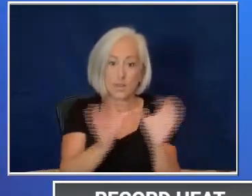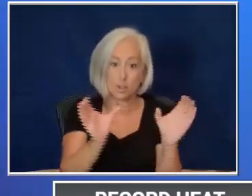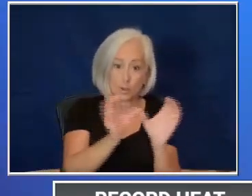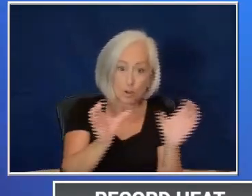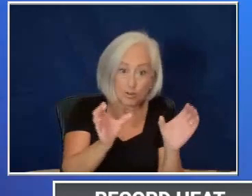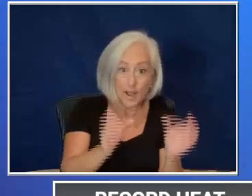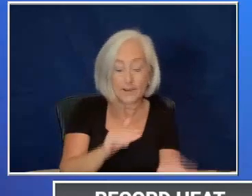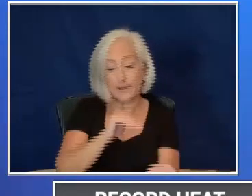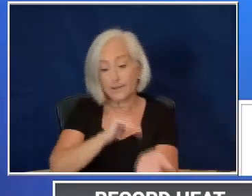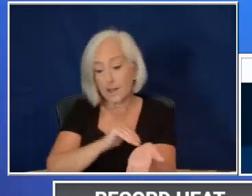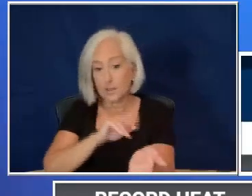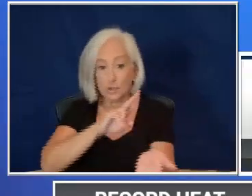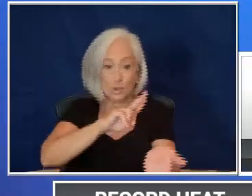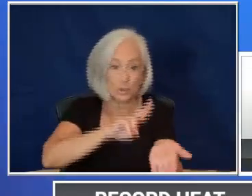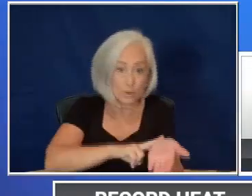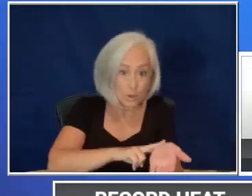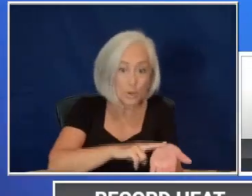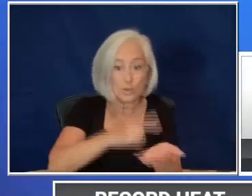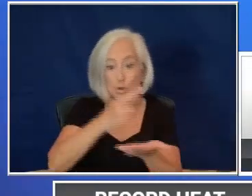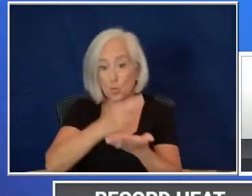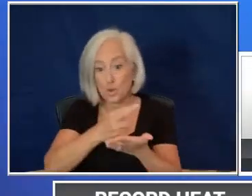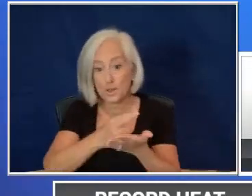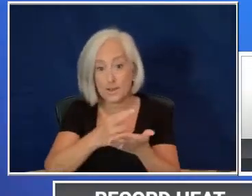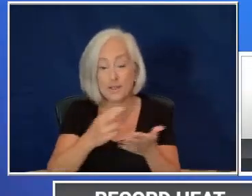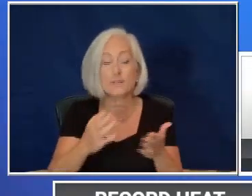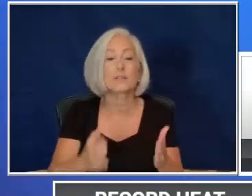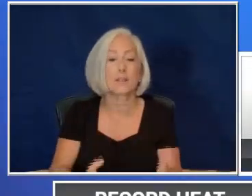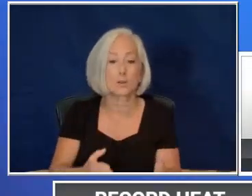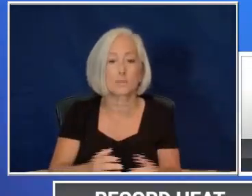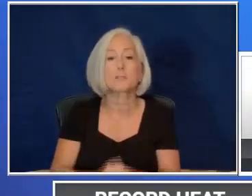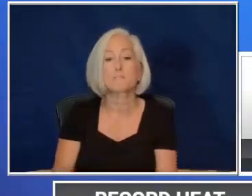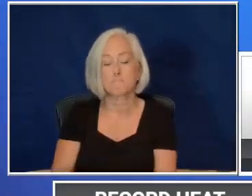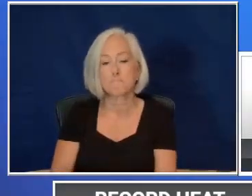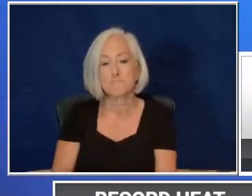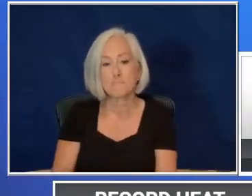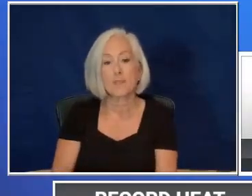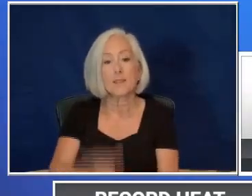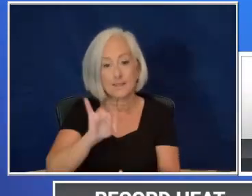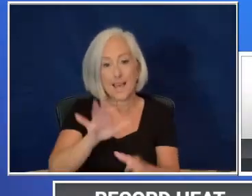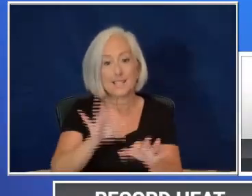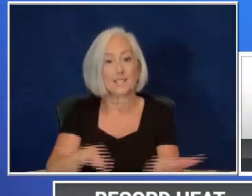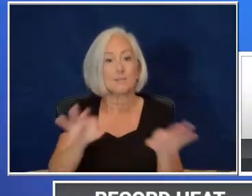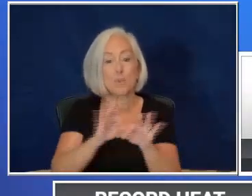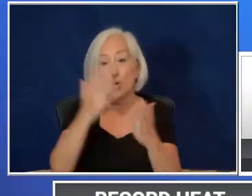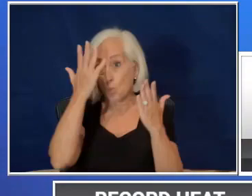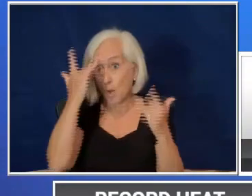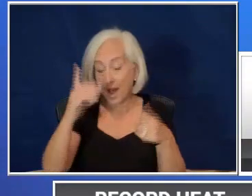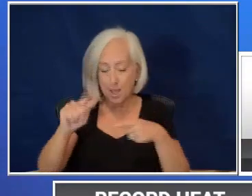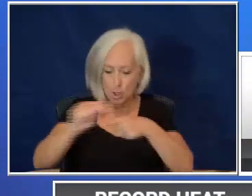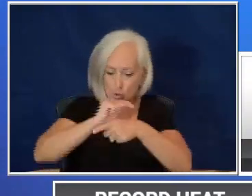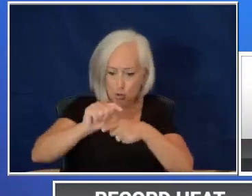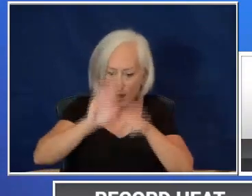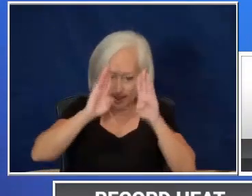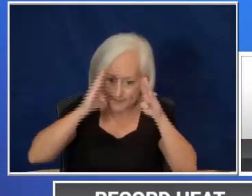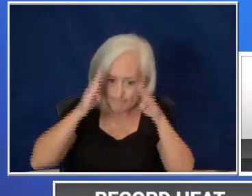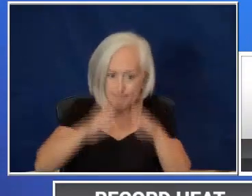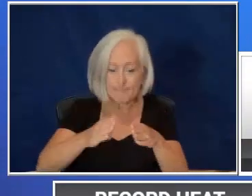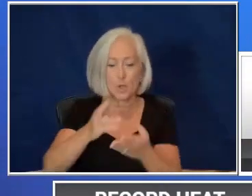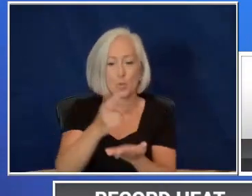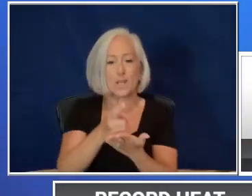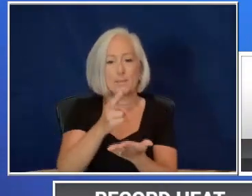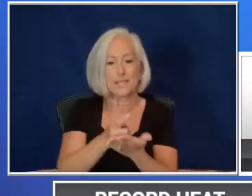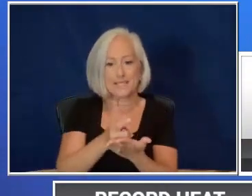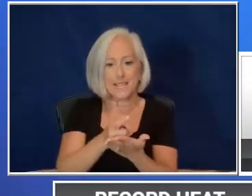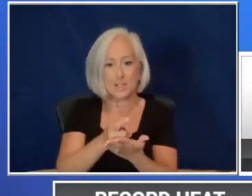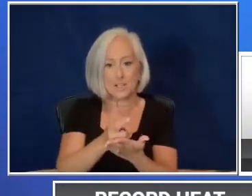are certified in rehabilitation. And that makes a big difference. Their training is specific to rehabilitation. And because of that, we are